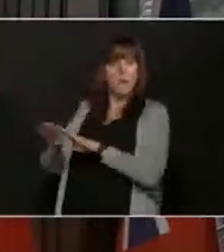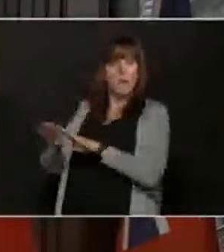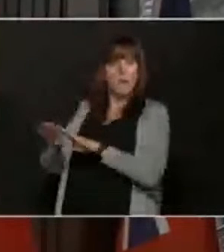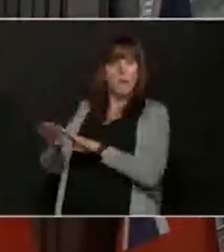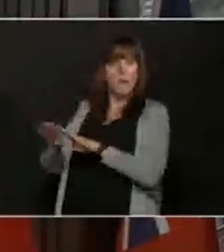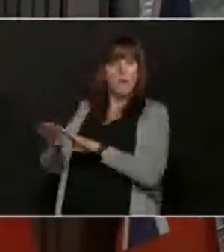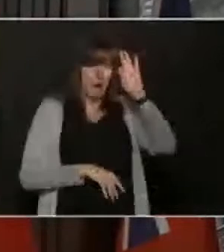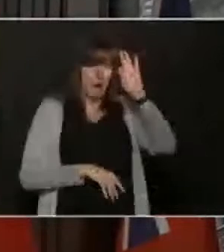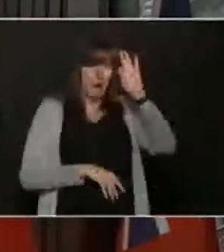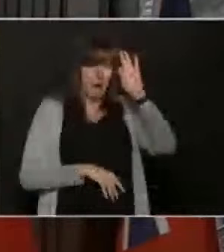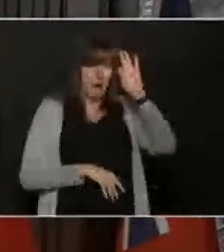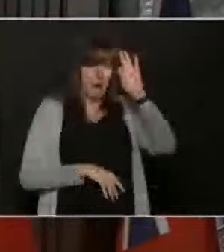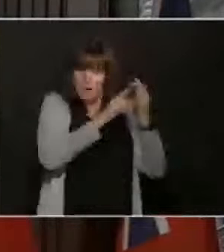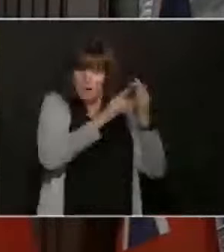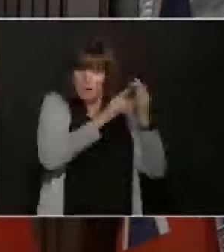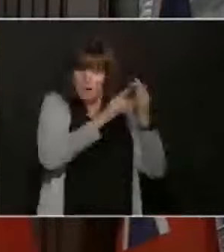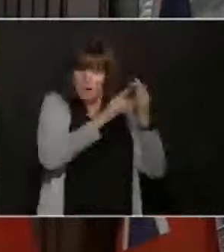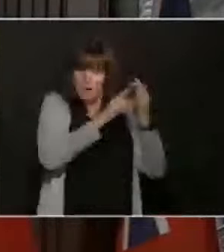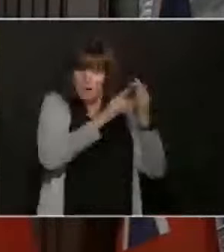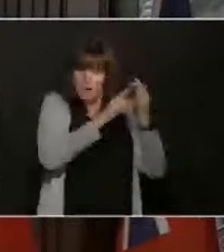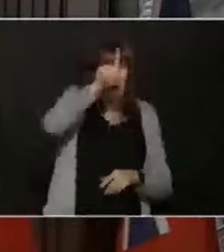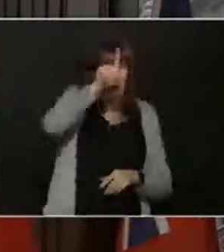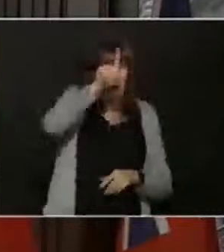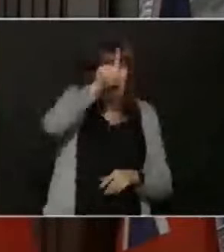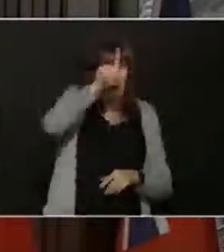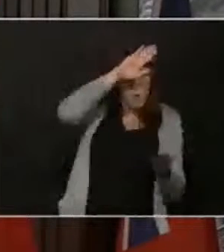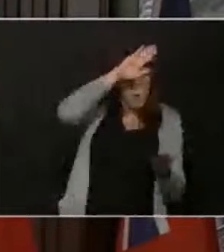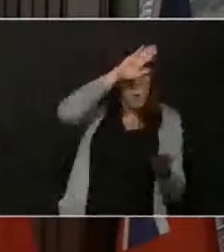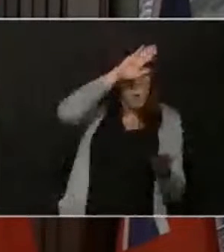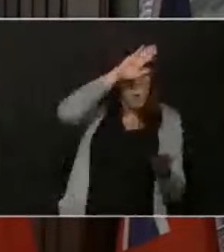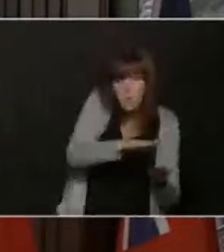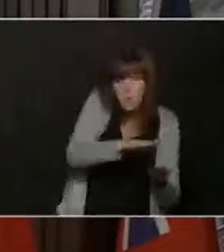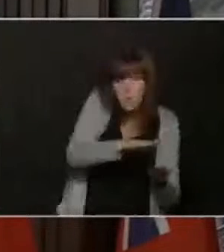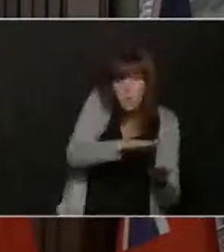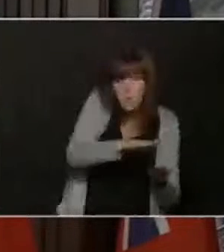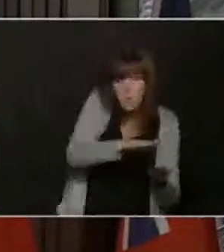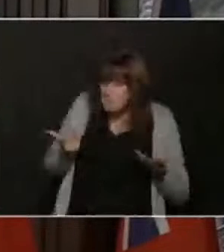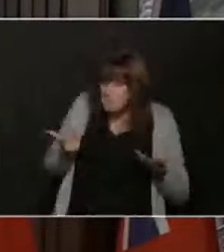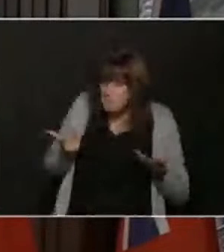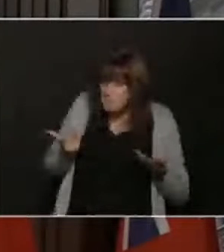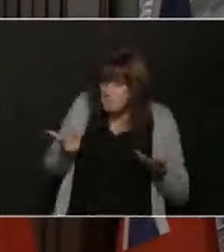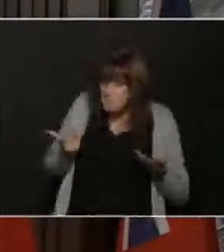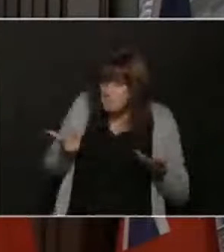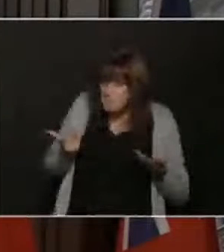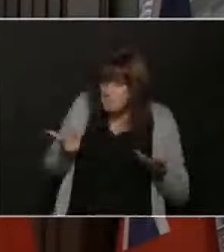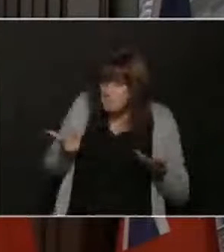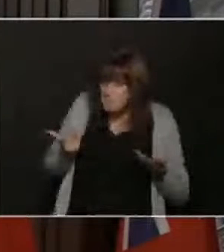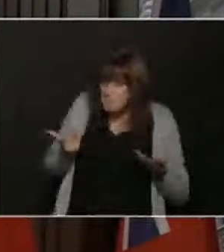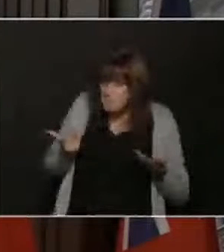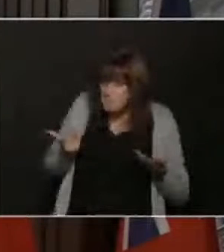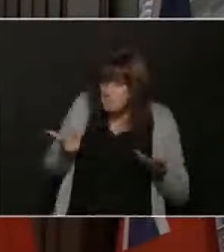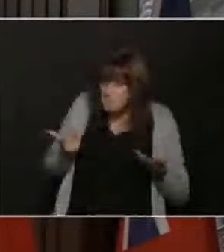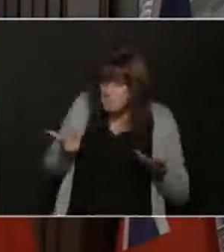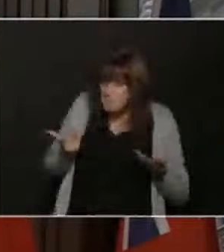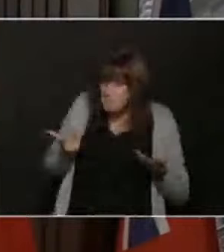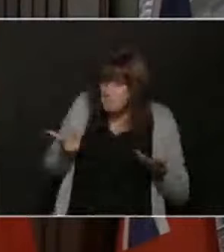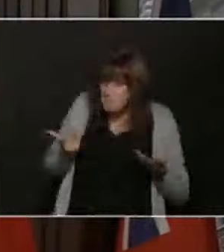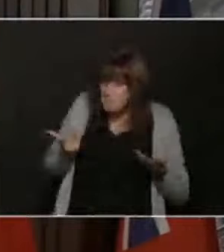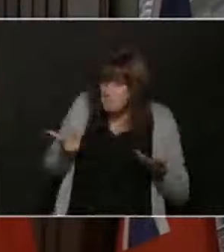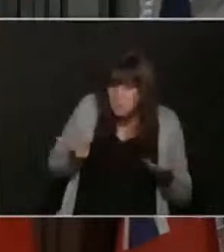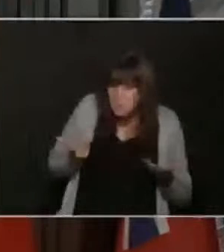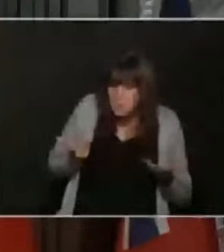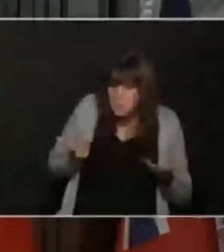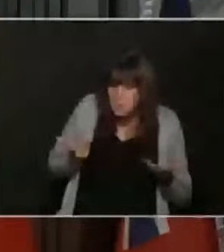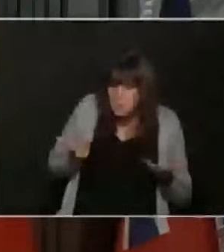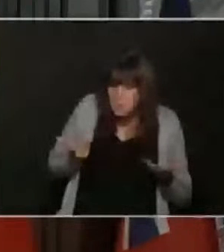But we must also support Ontarians who, by virtue of nothing more than the work they do and the communities they live